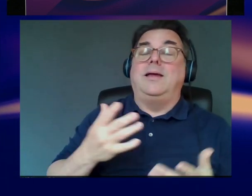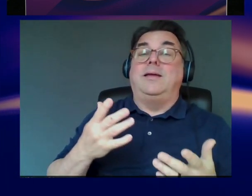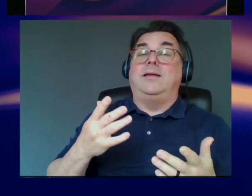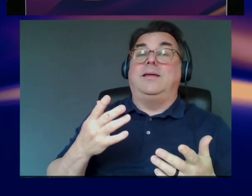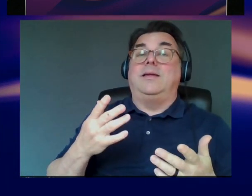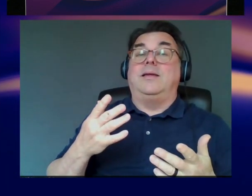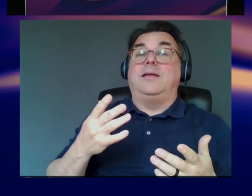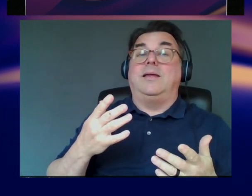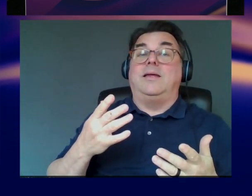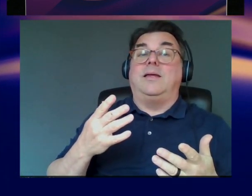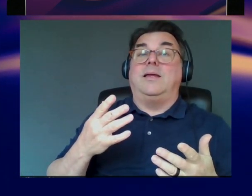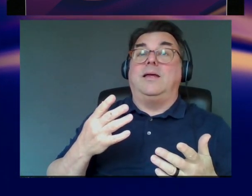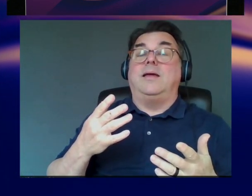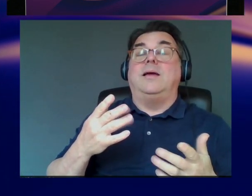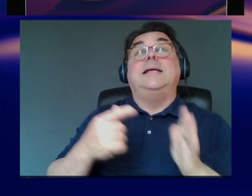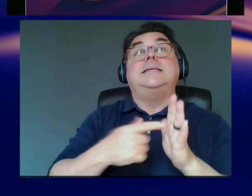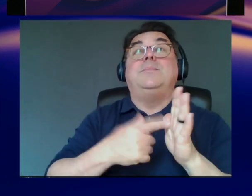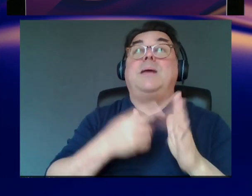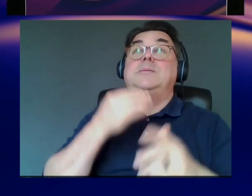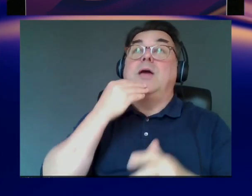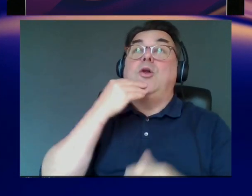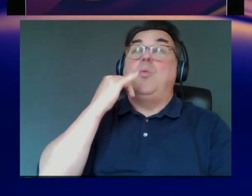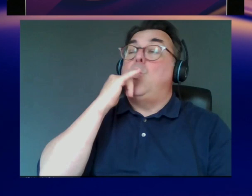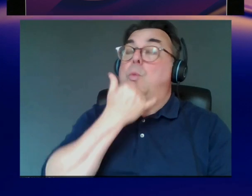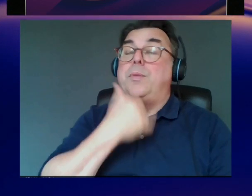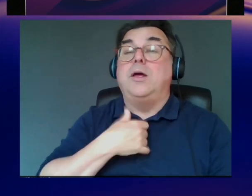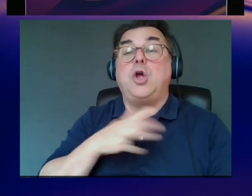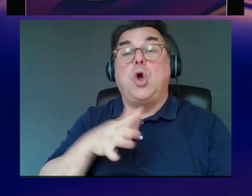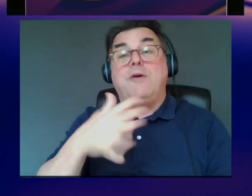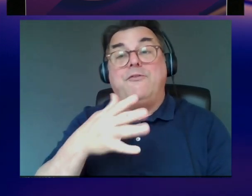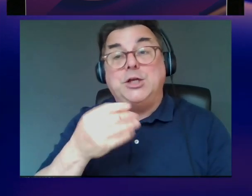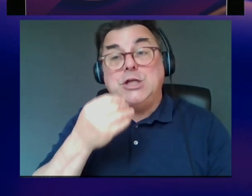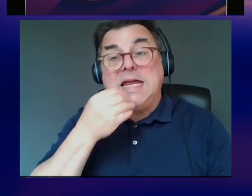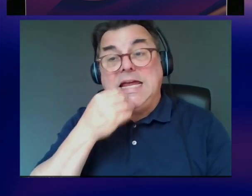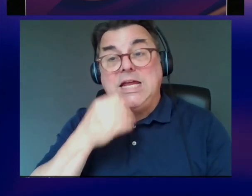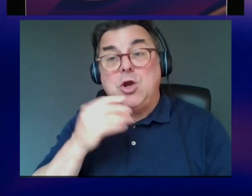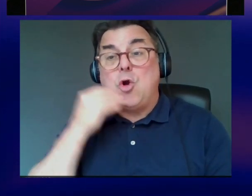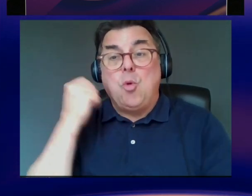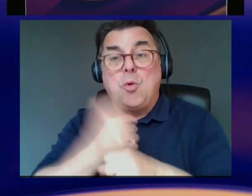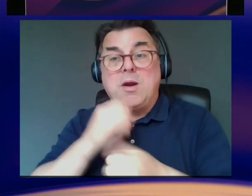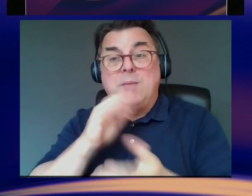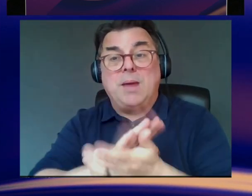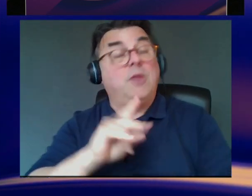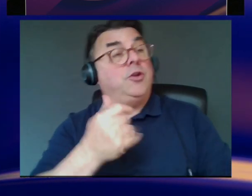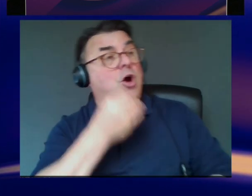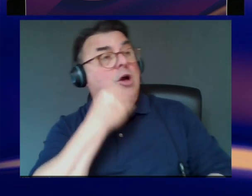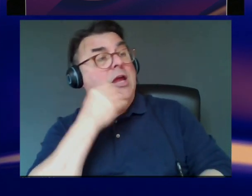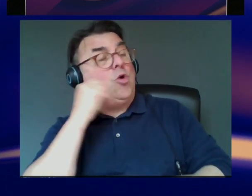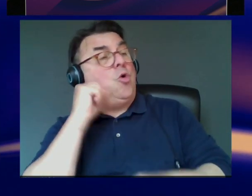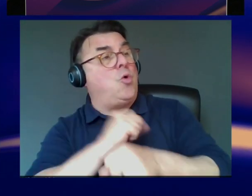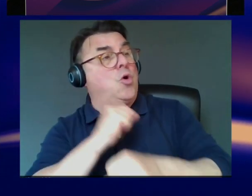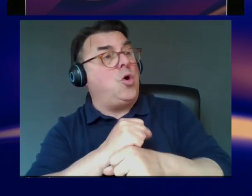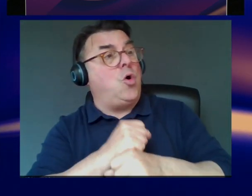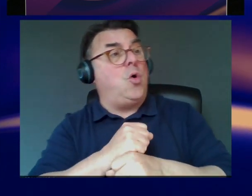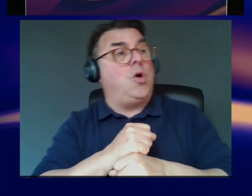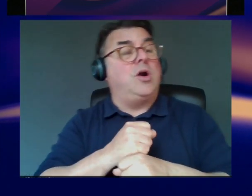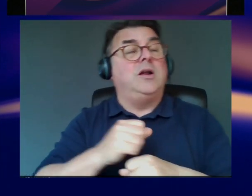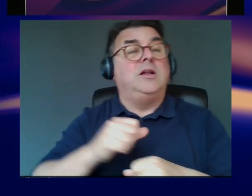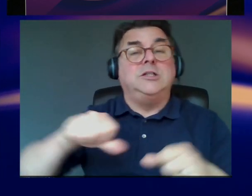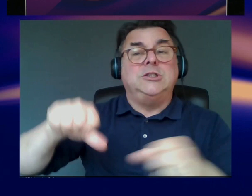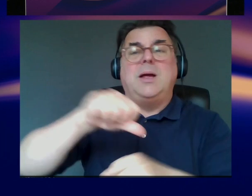Amazon Route 53 developer guide, and also we have homework. Homework. We have homework. Everyone's favorite thing. Everyone's favorite thing.